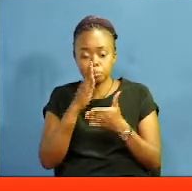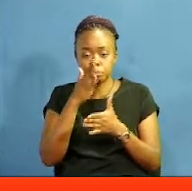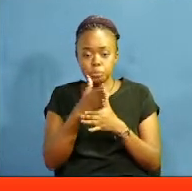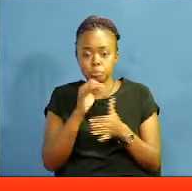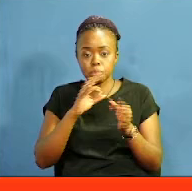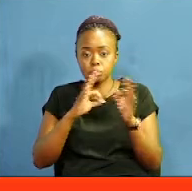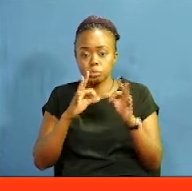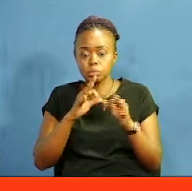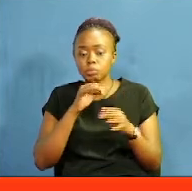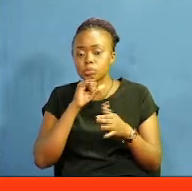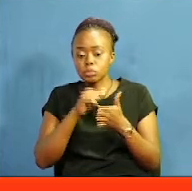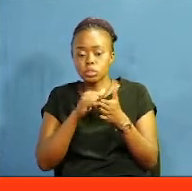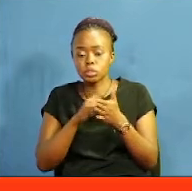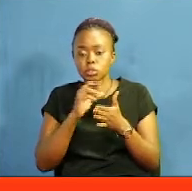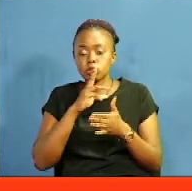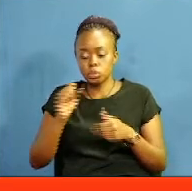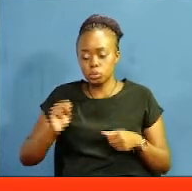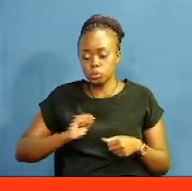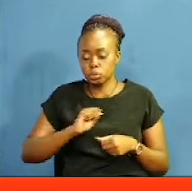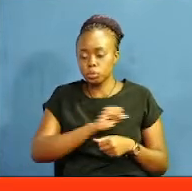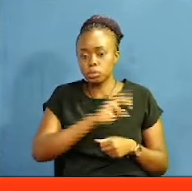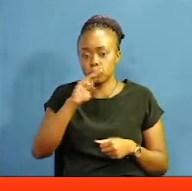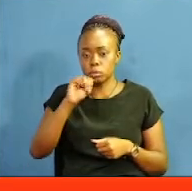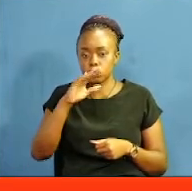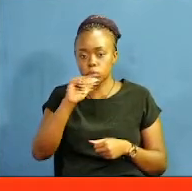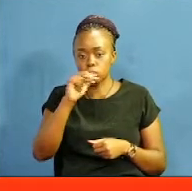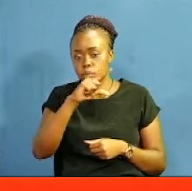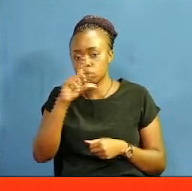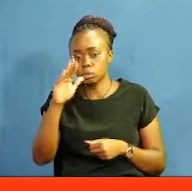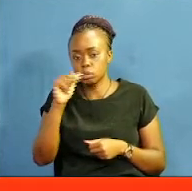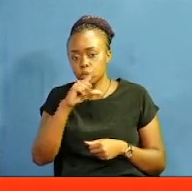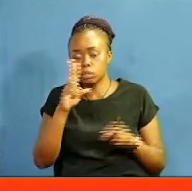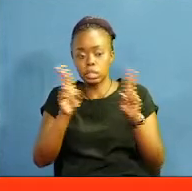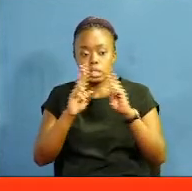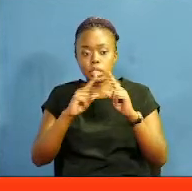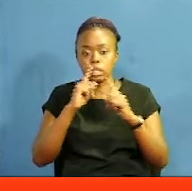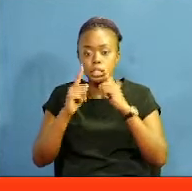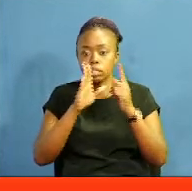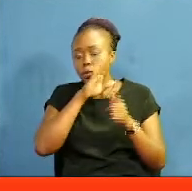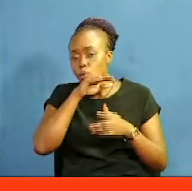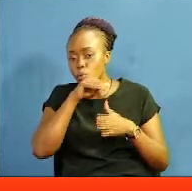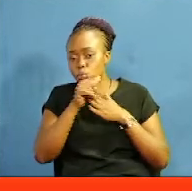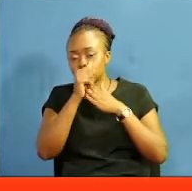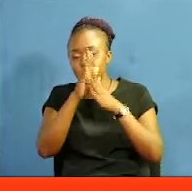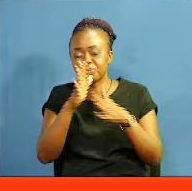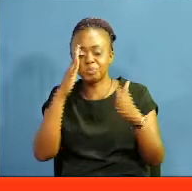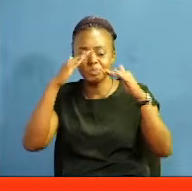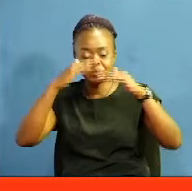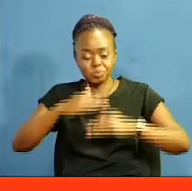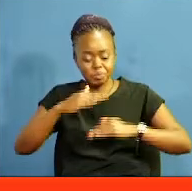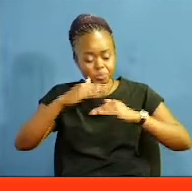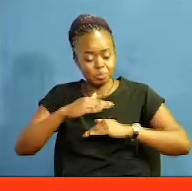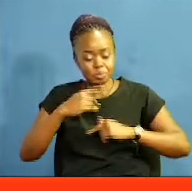sure if it weren't for Senator Malala, Musalia Mudavadi could have already said Raila Tosha. And this I'm saying without fear